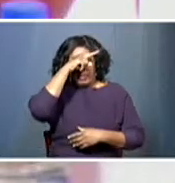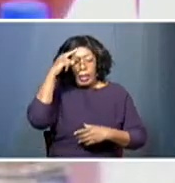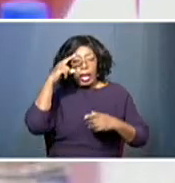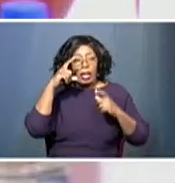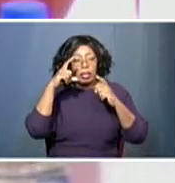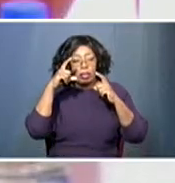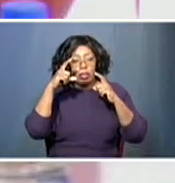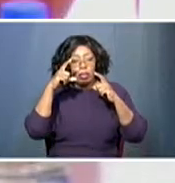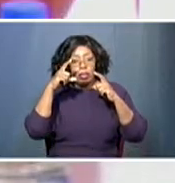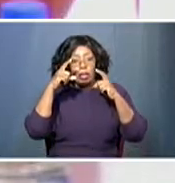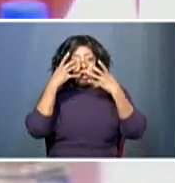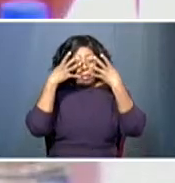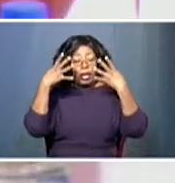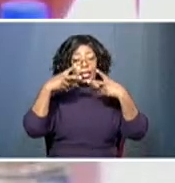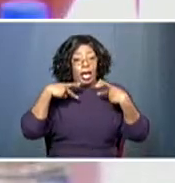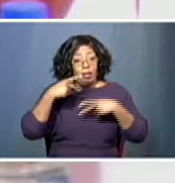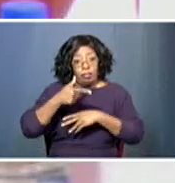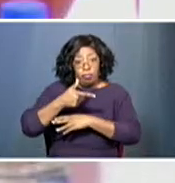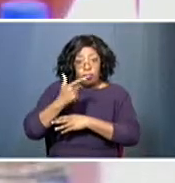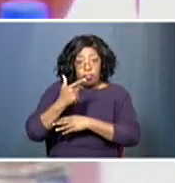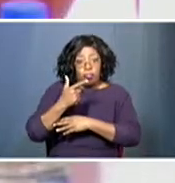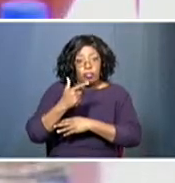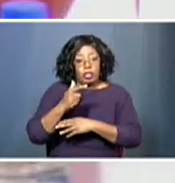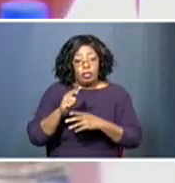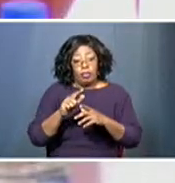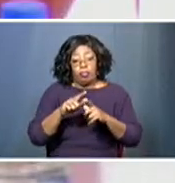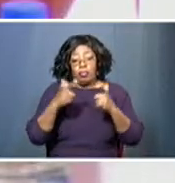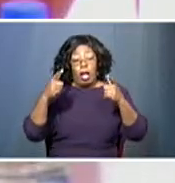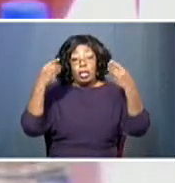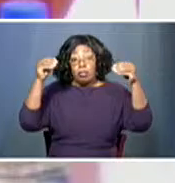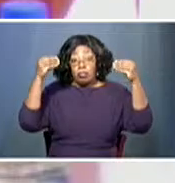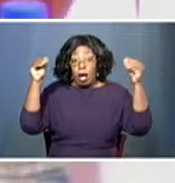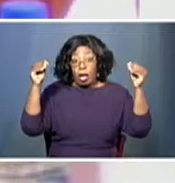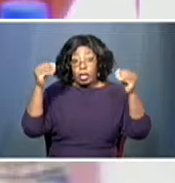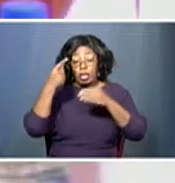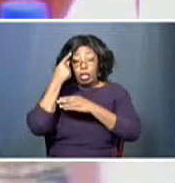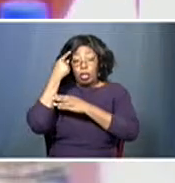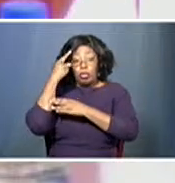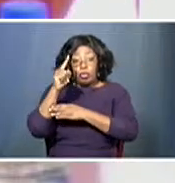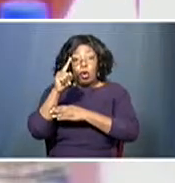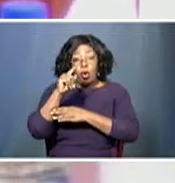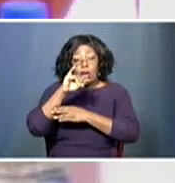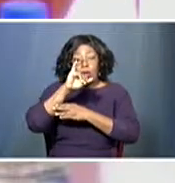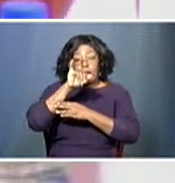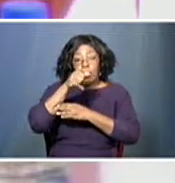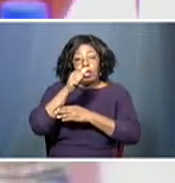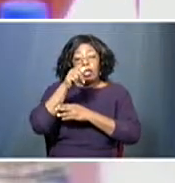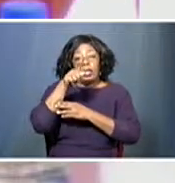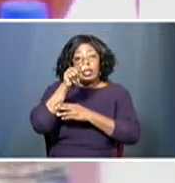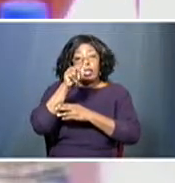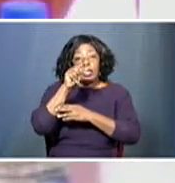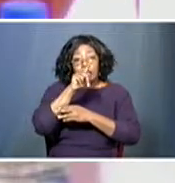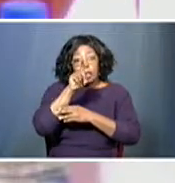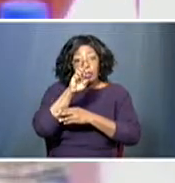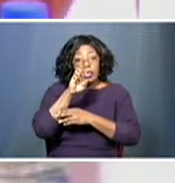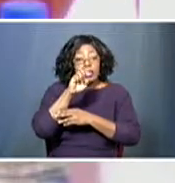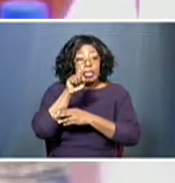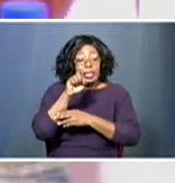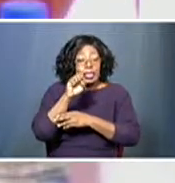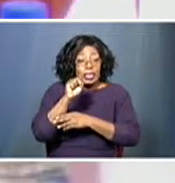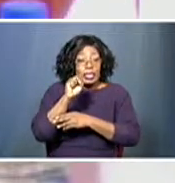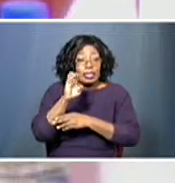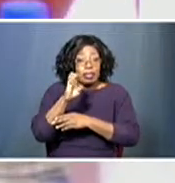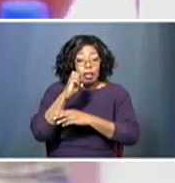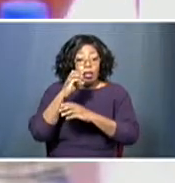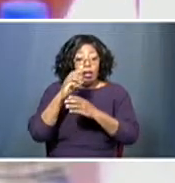firearms were utilized. And there's a very large market for Japanese parts. And